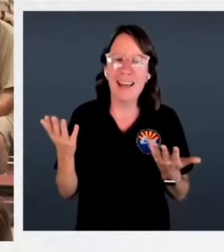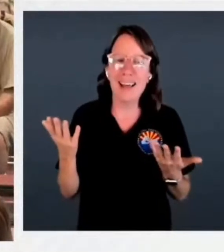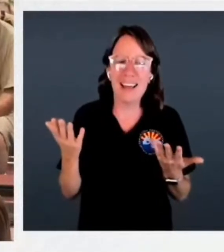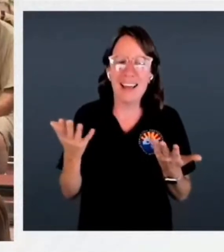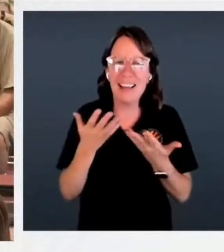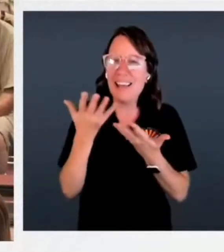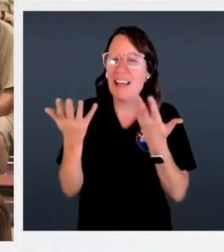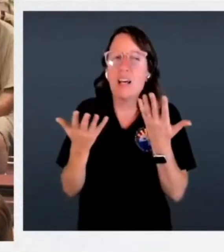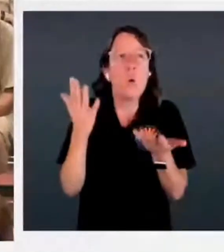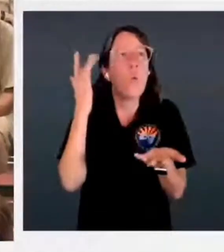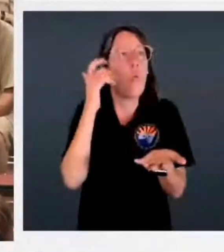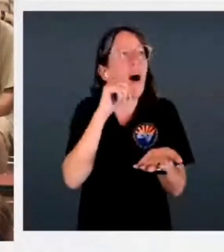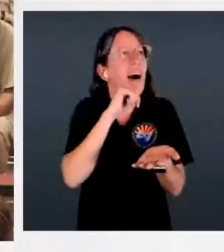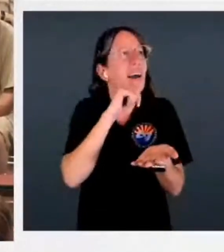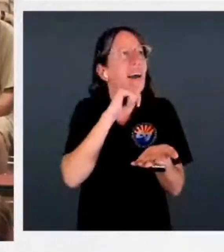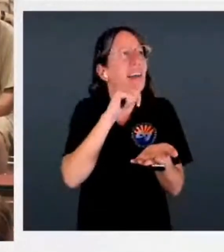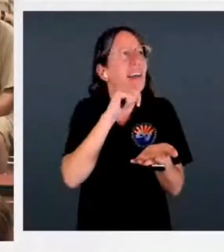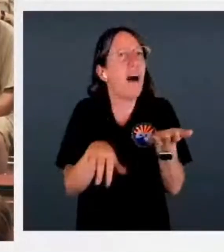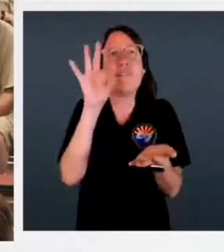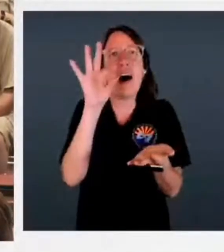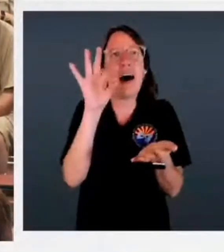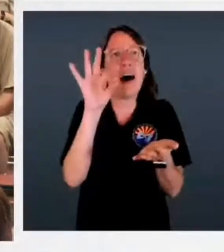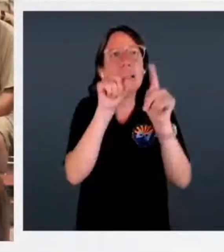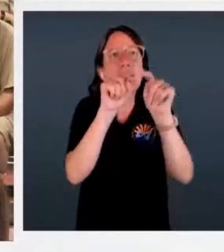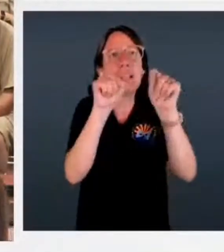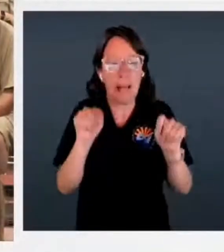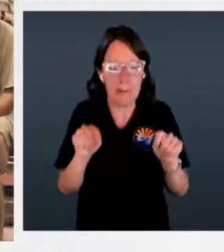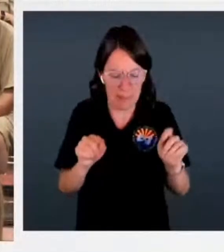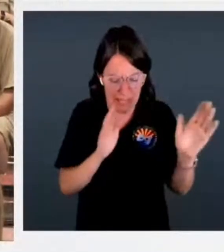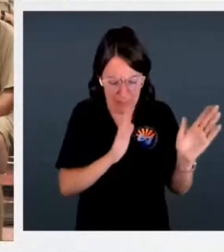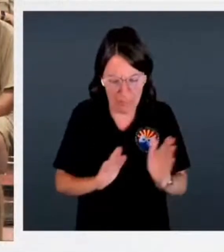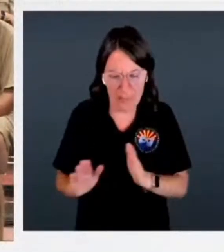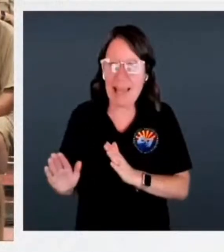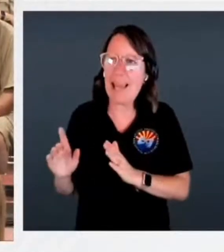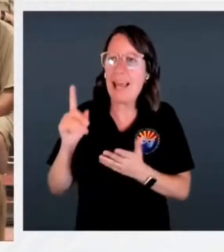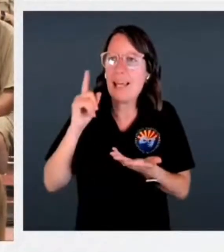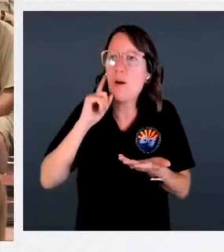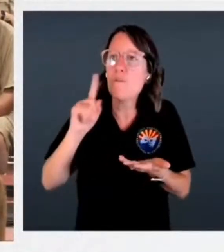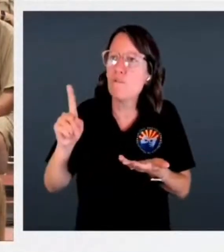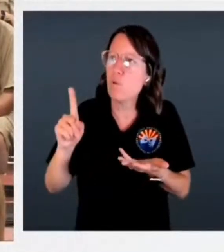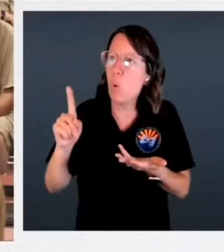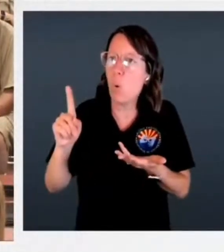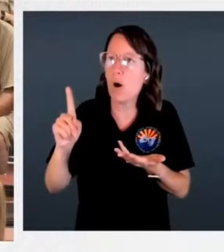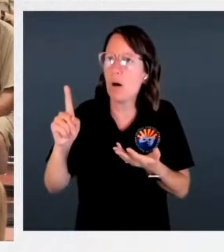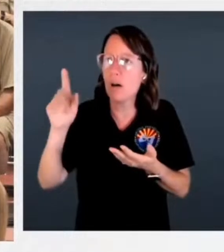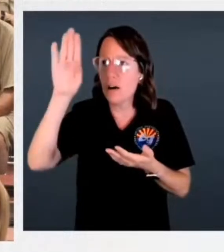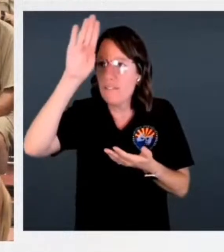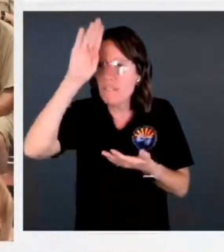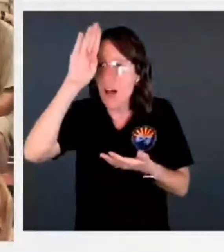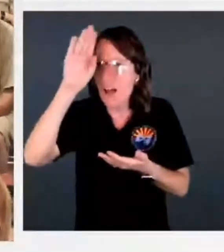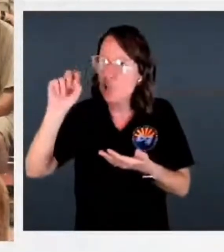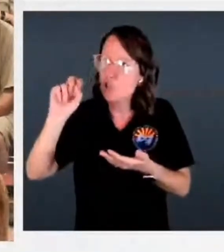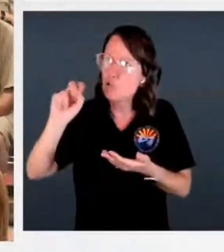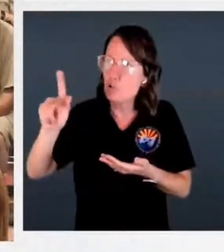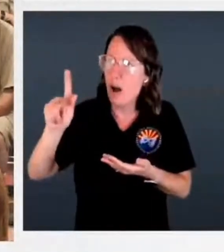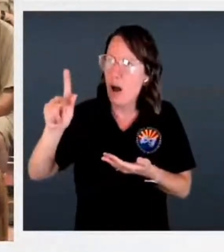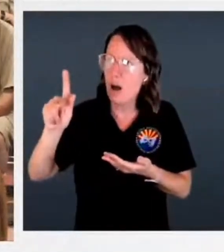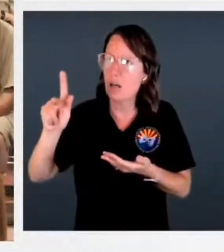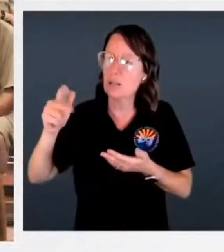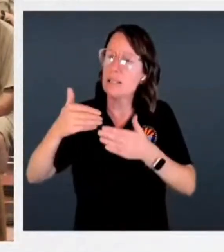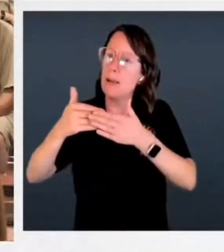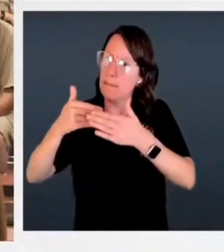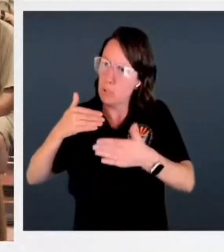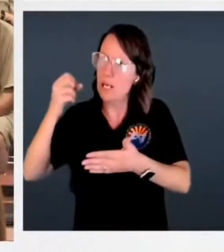of building that you'd use to house these water trucks? So you have the building already pre-approved, right? And it can be